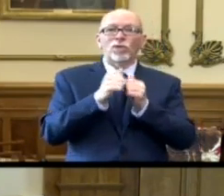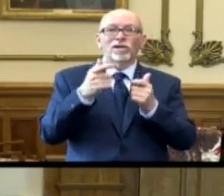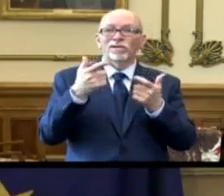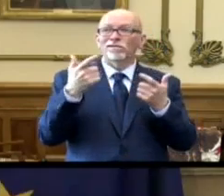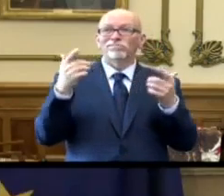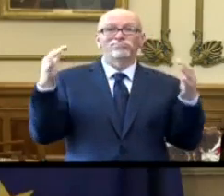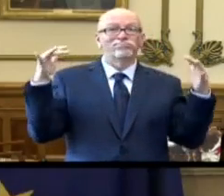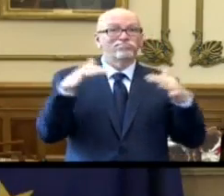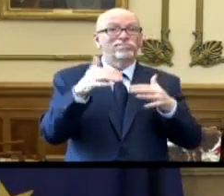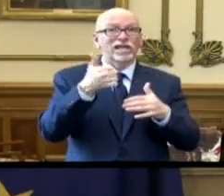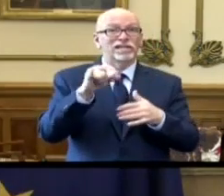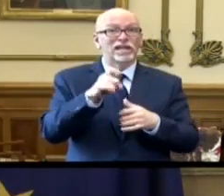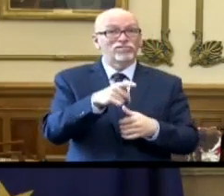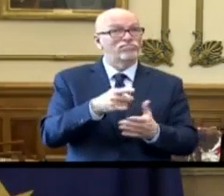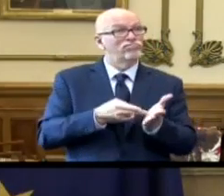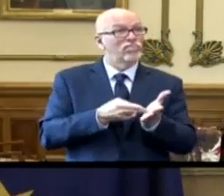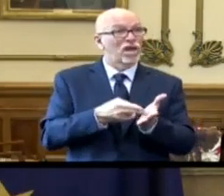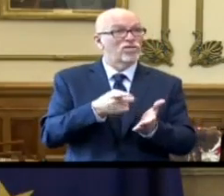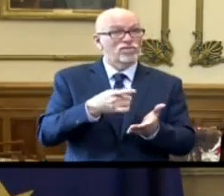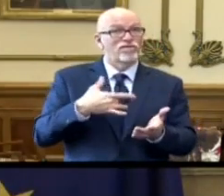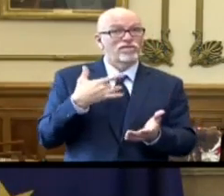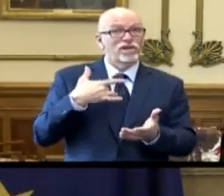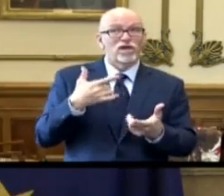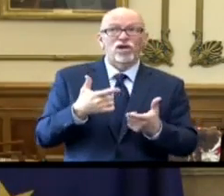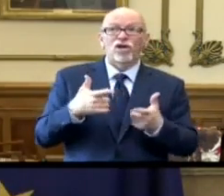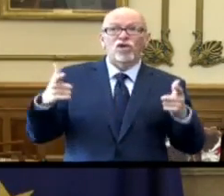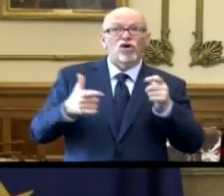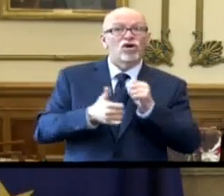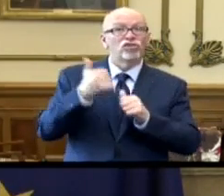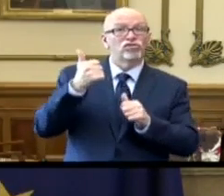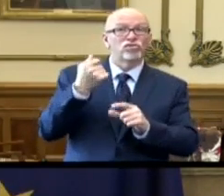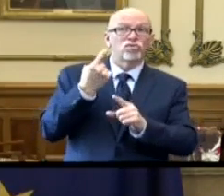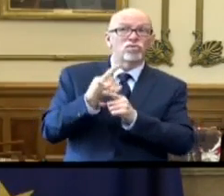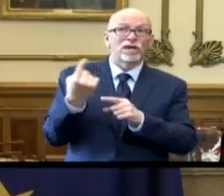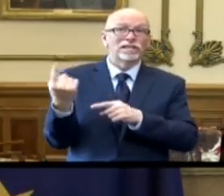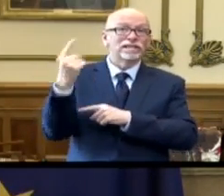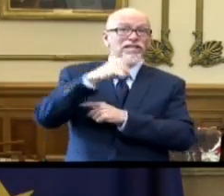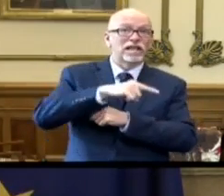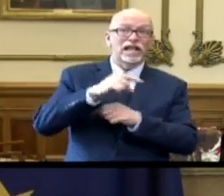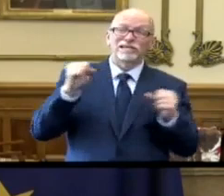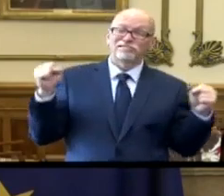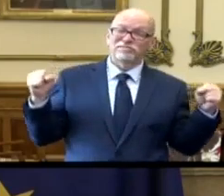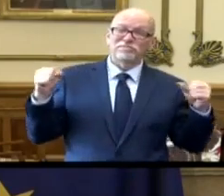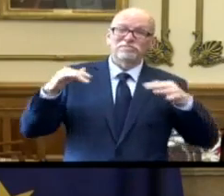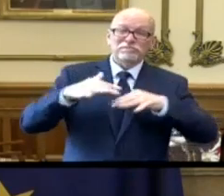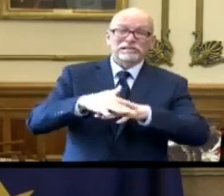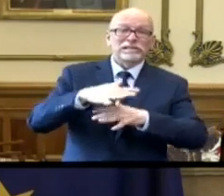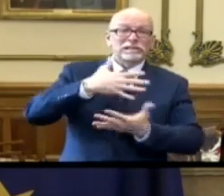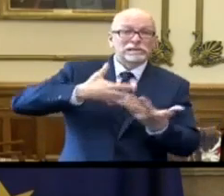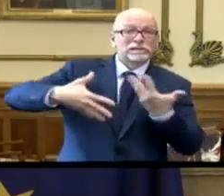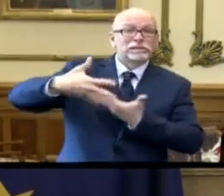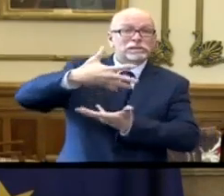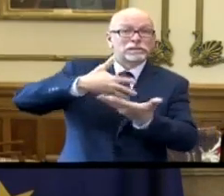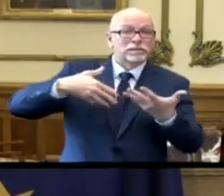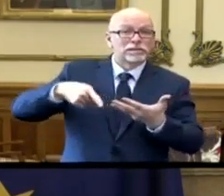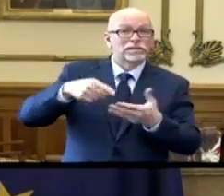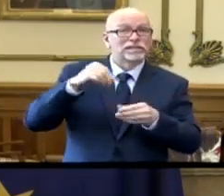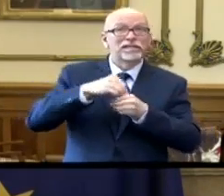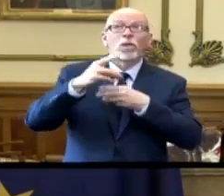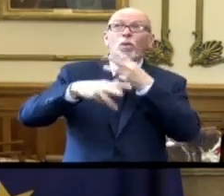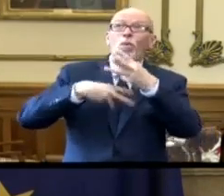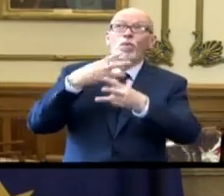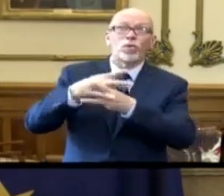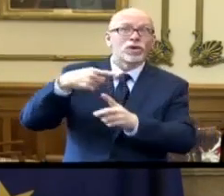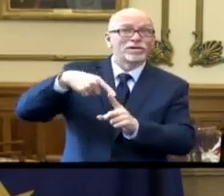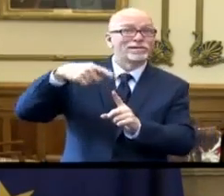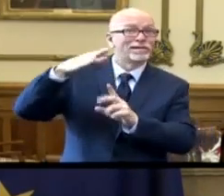size, do you honestly believe that the largest single day spectator sporting event in the